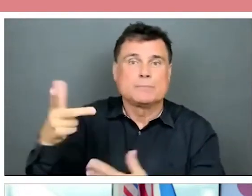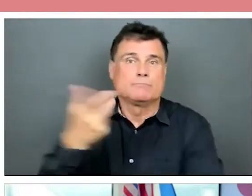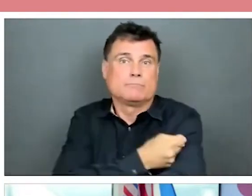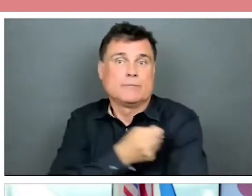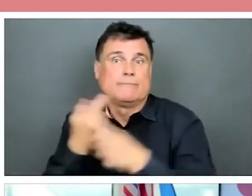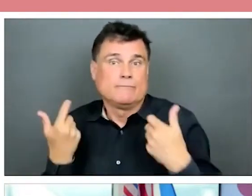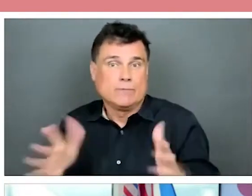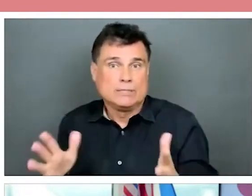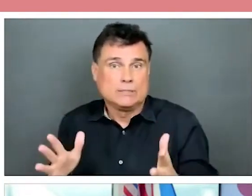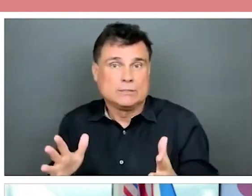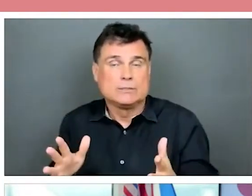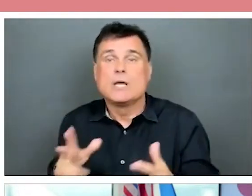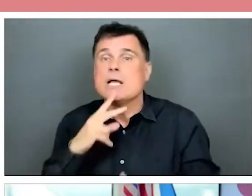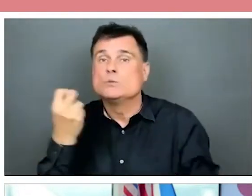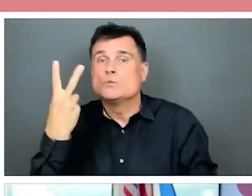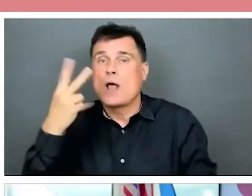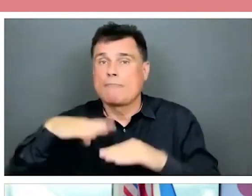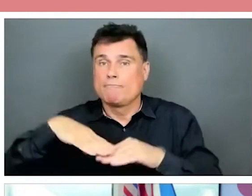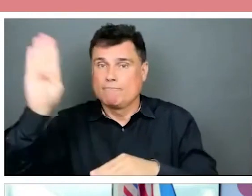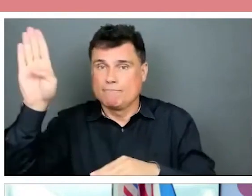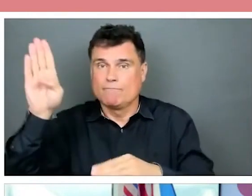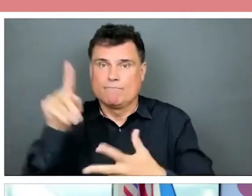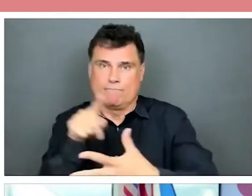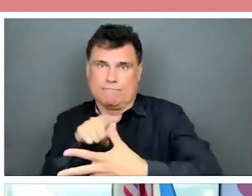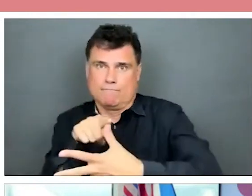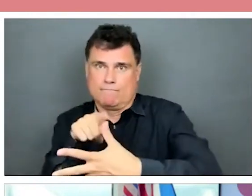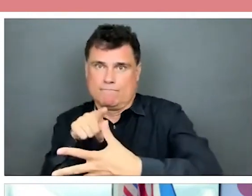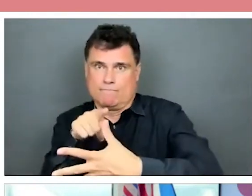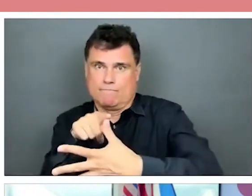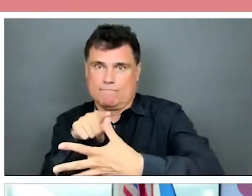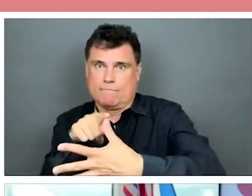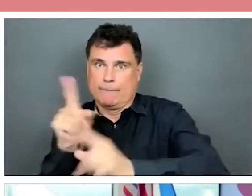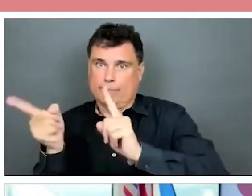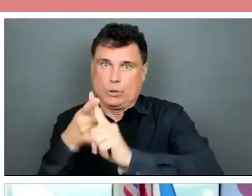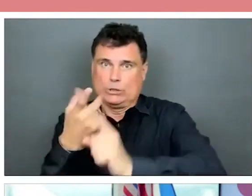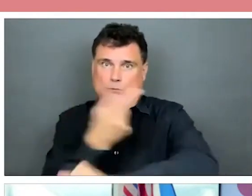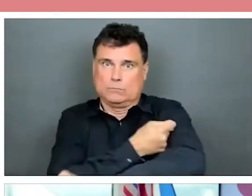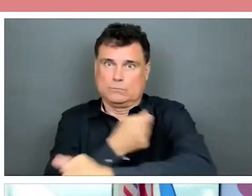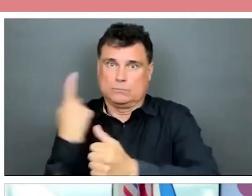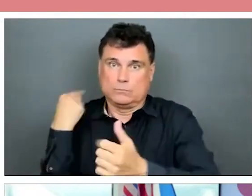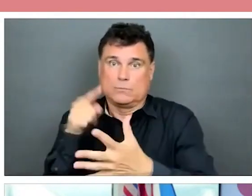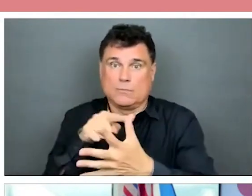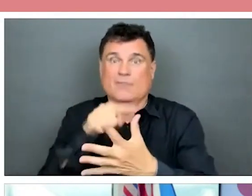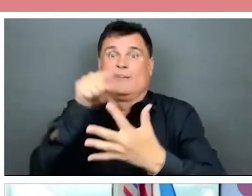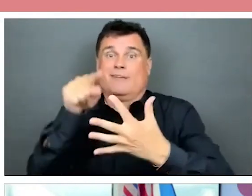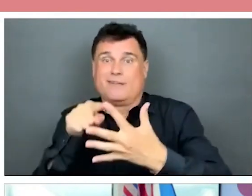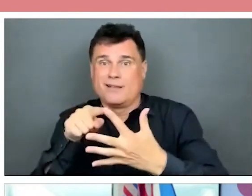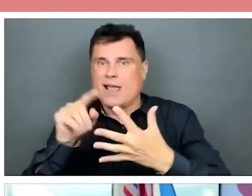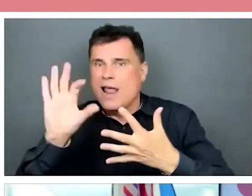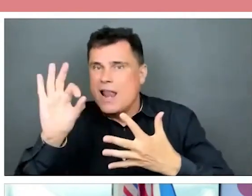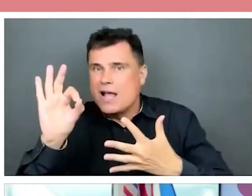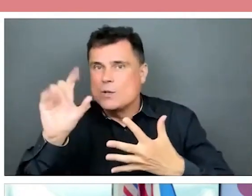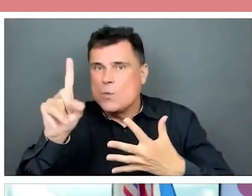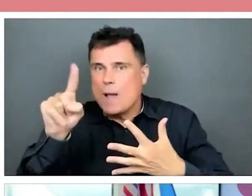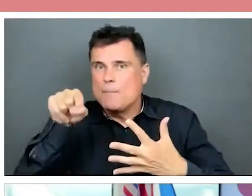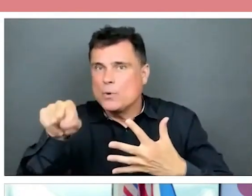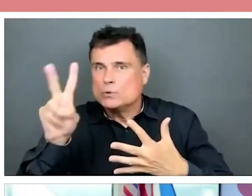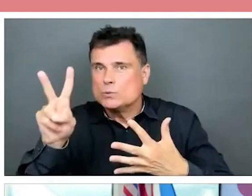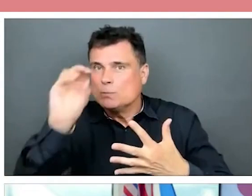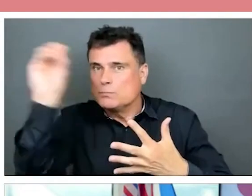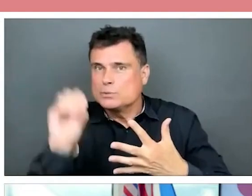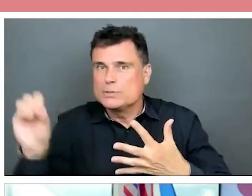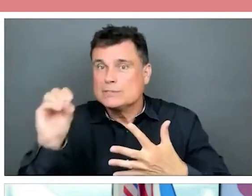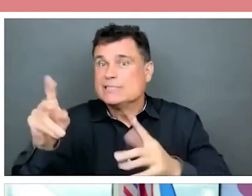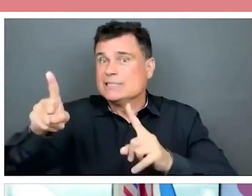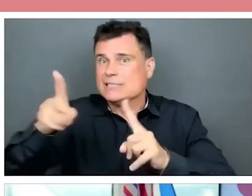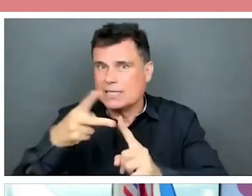older, having received their first dose. And 91.2% have received their second dose of